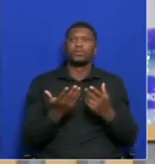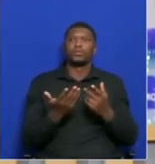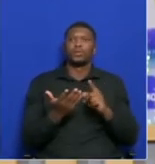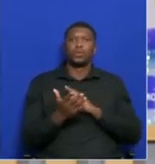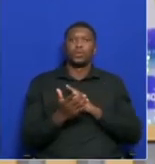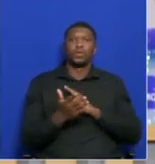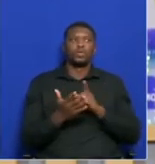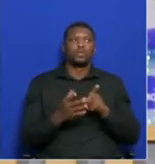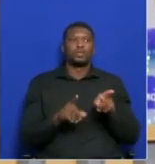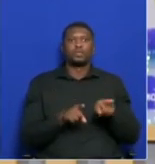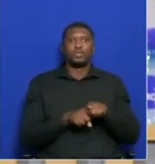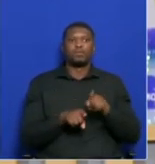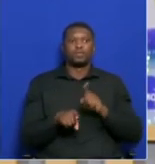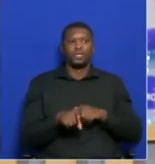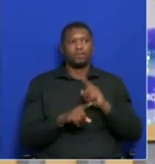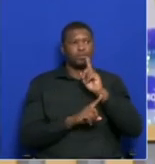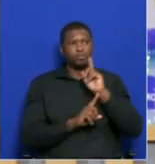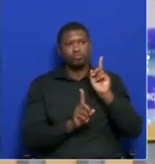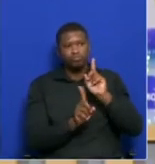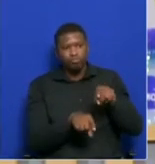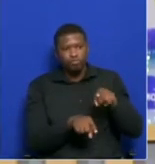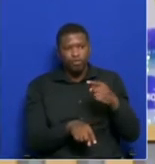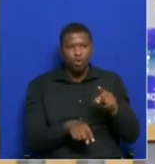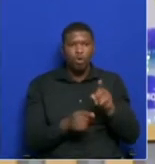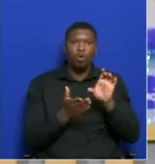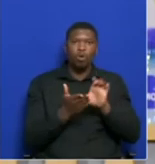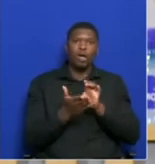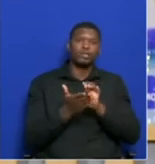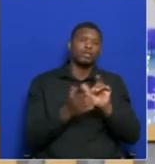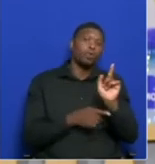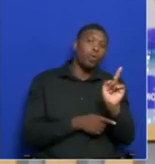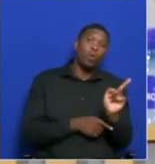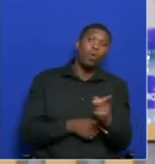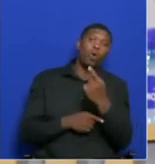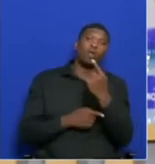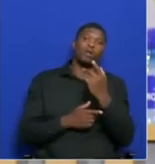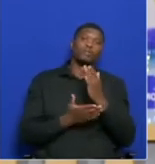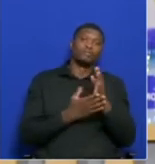to cancel all ad hoc cuts, and the background